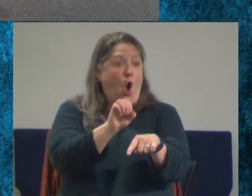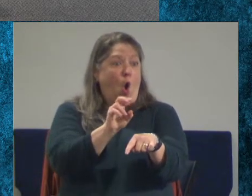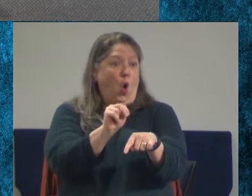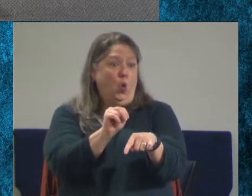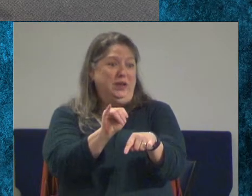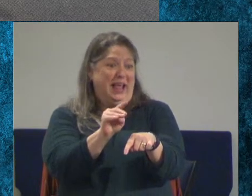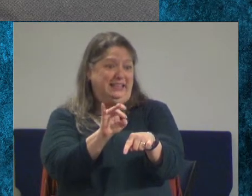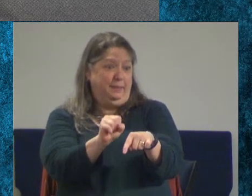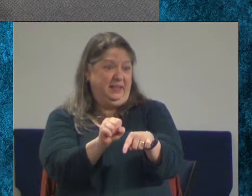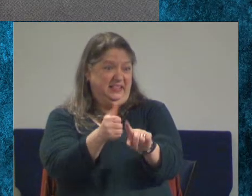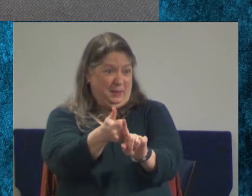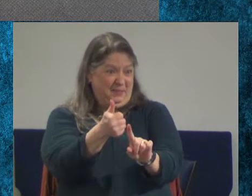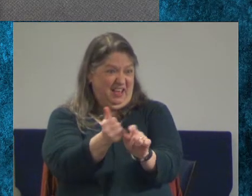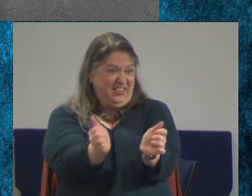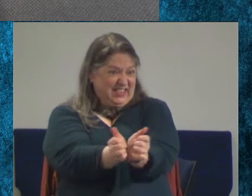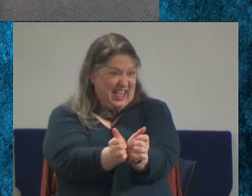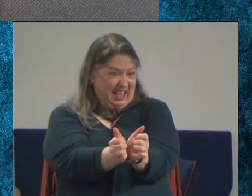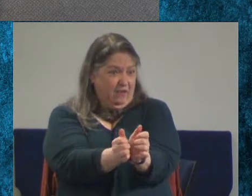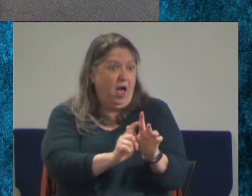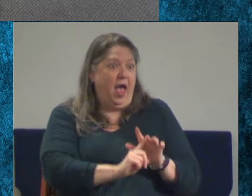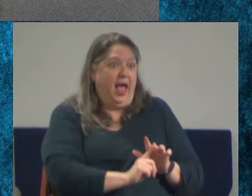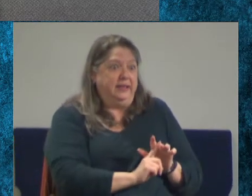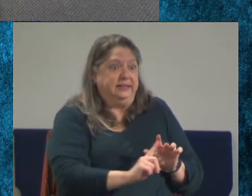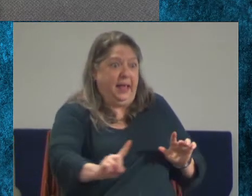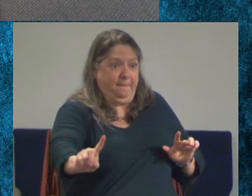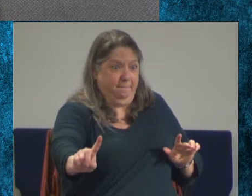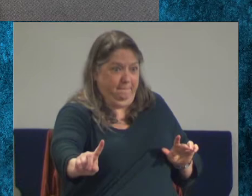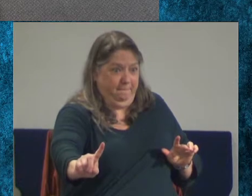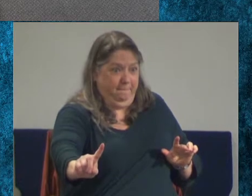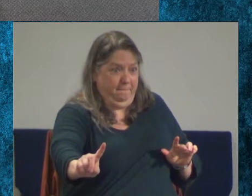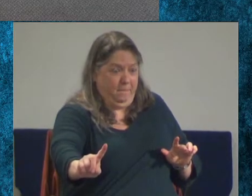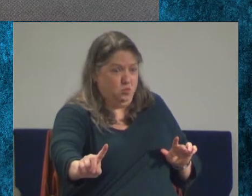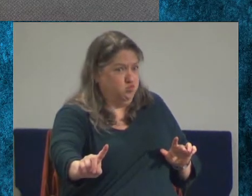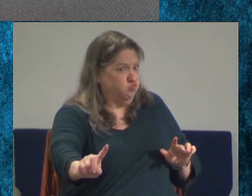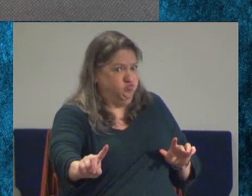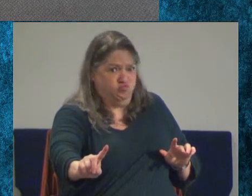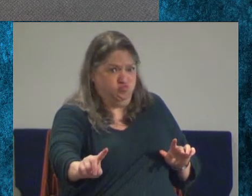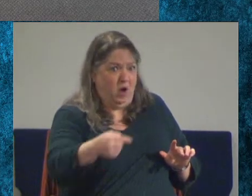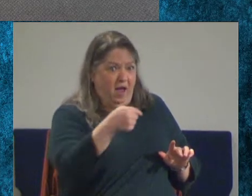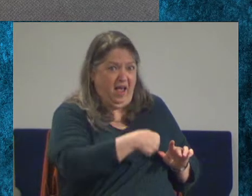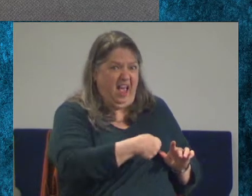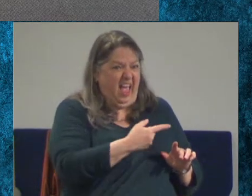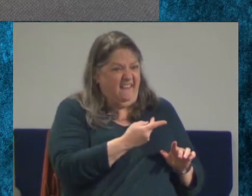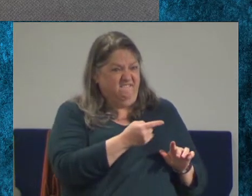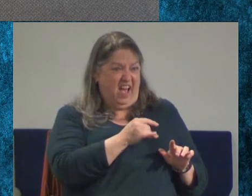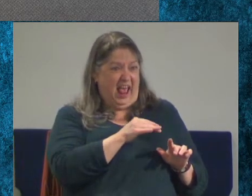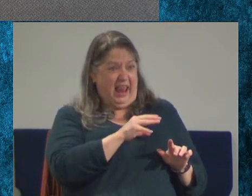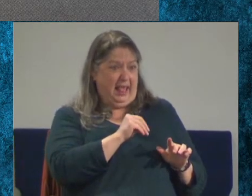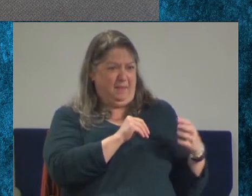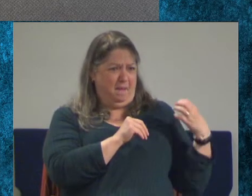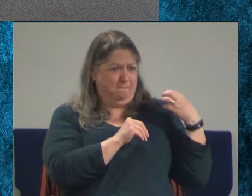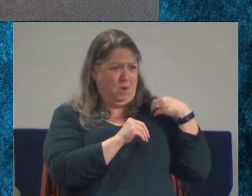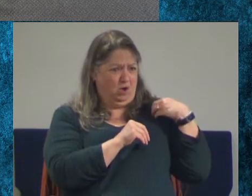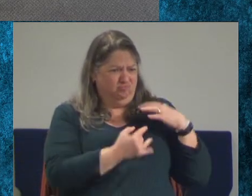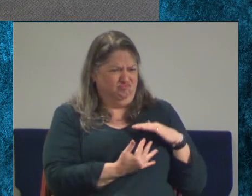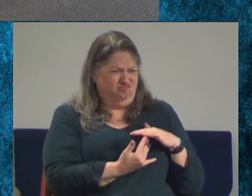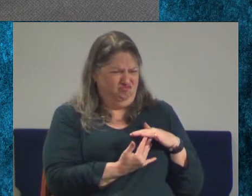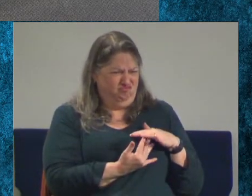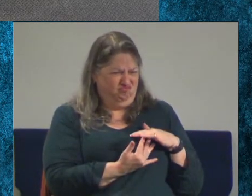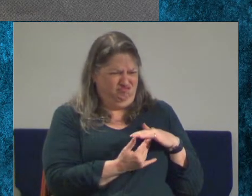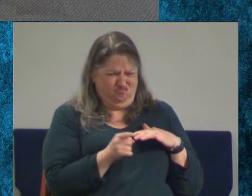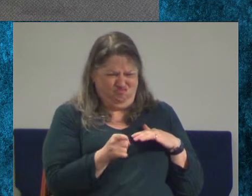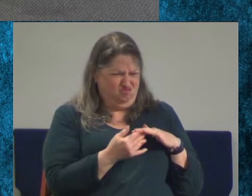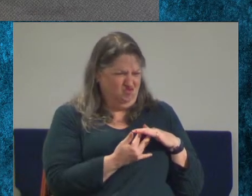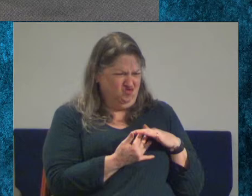there's no statements in regard to the origins of slavery, nor is there theological support for slavery in the New